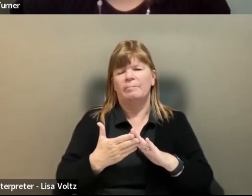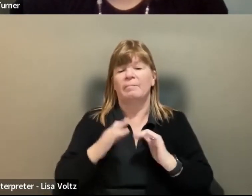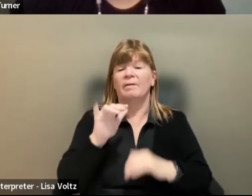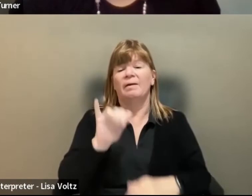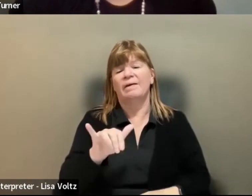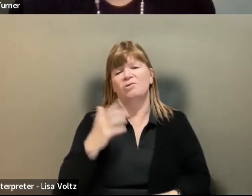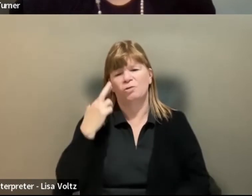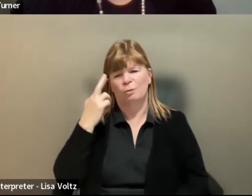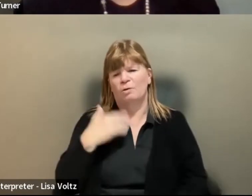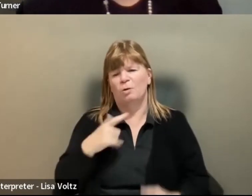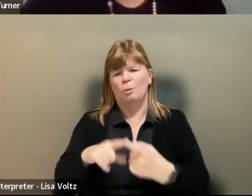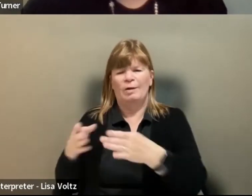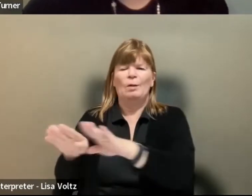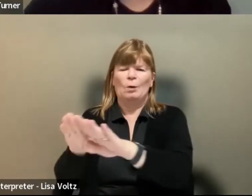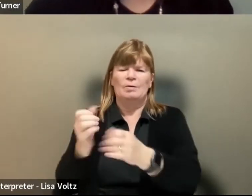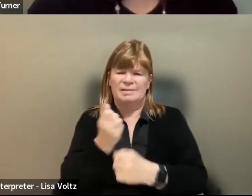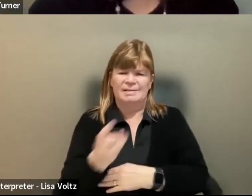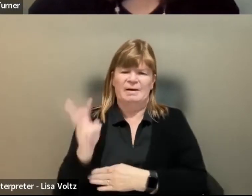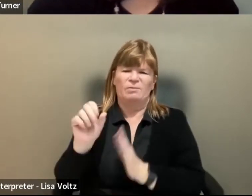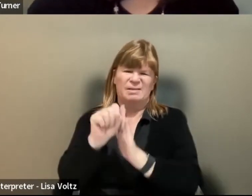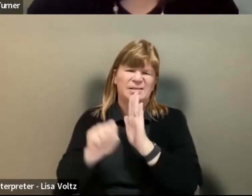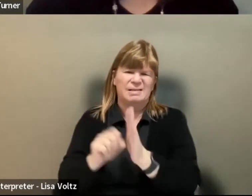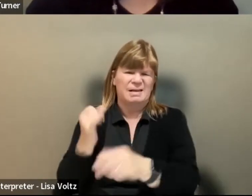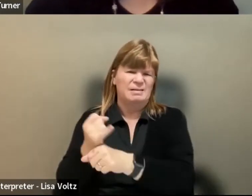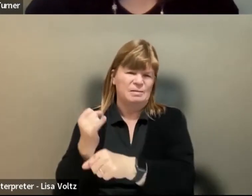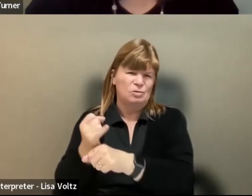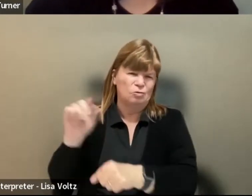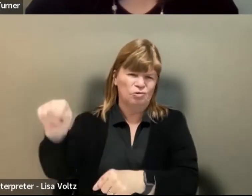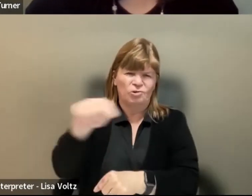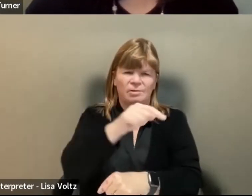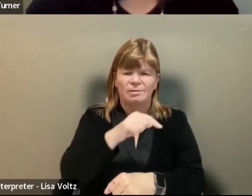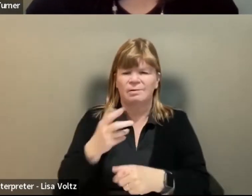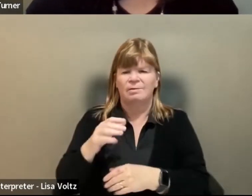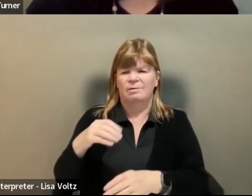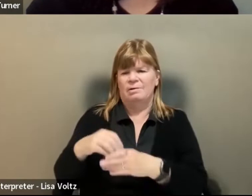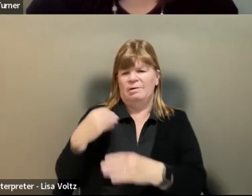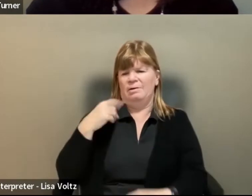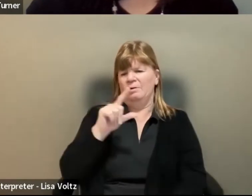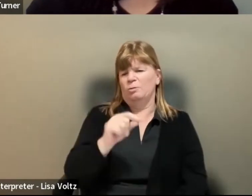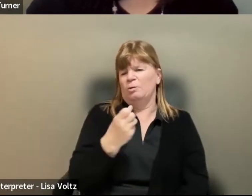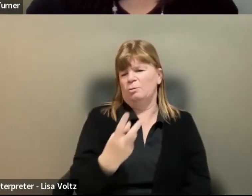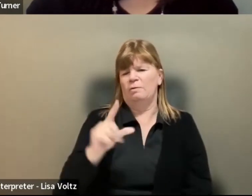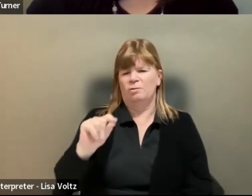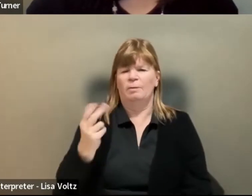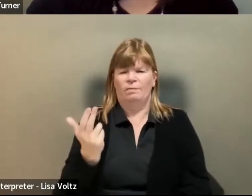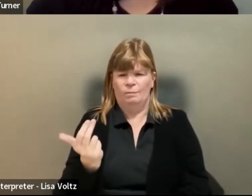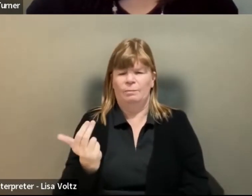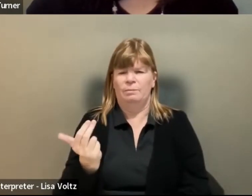why we shut down several of our state institutions in 2012 and 2013. And